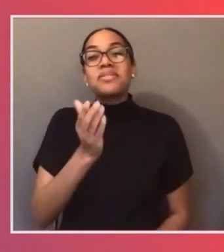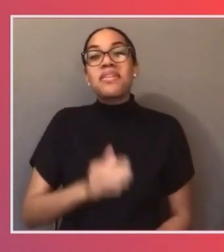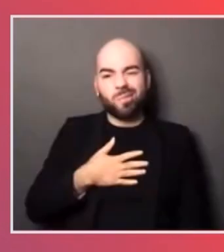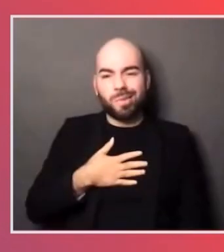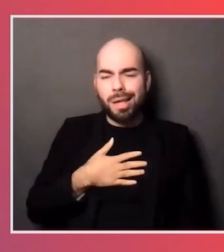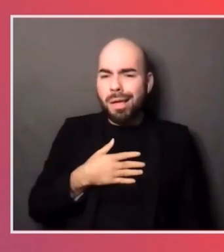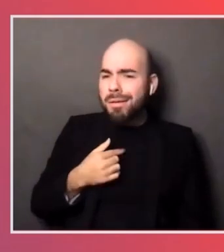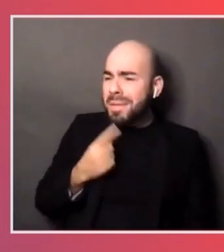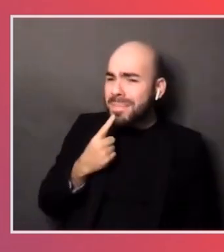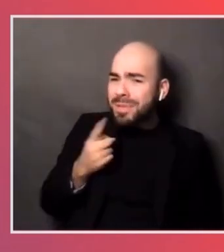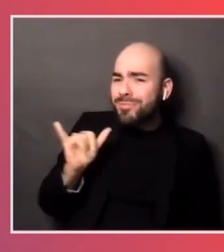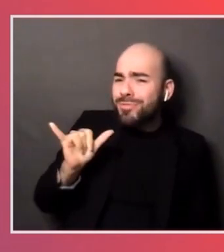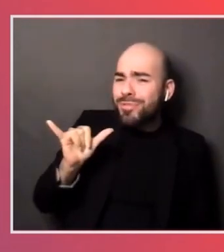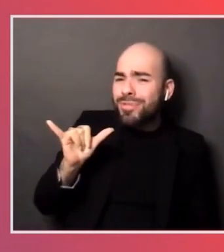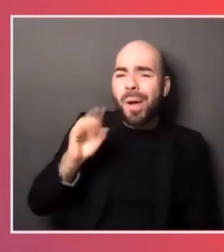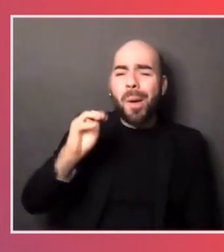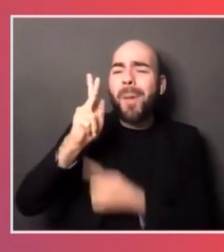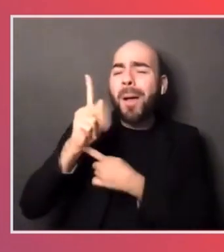good to see you.